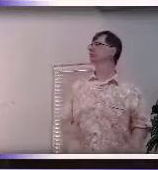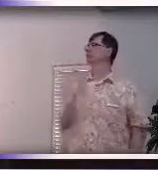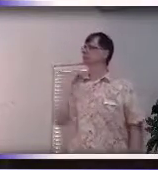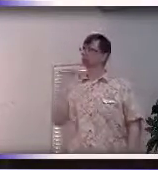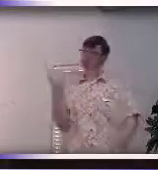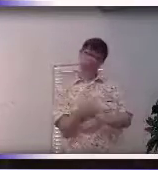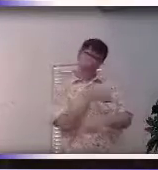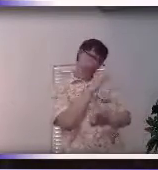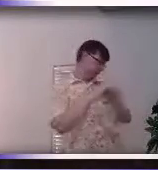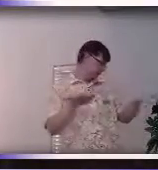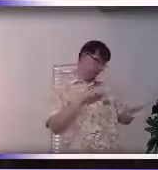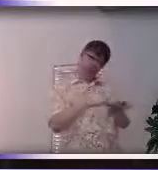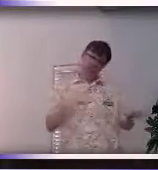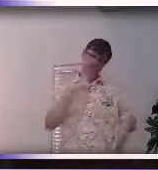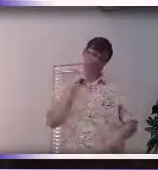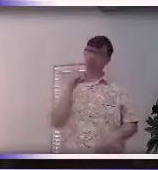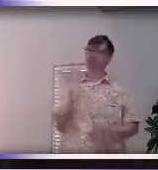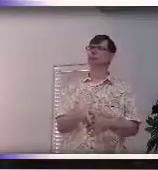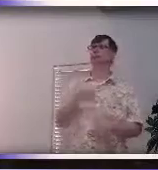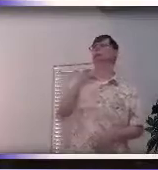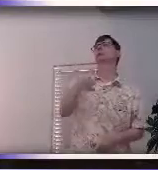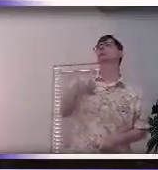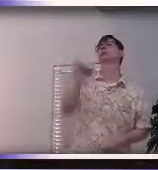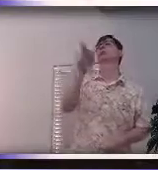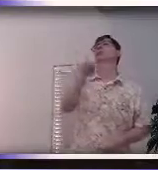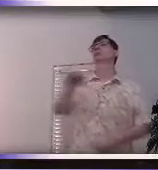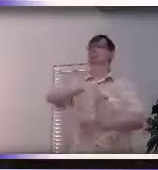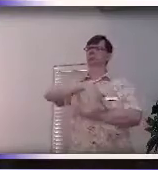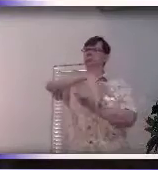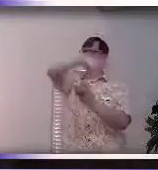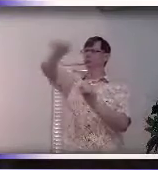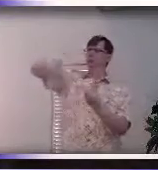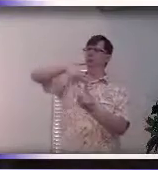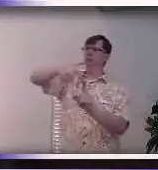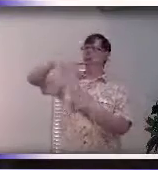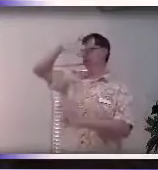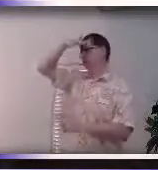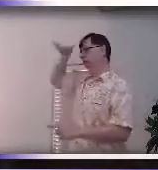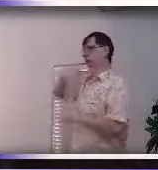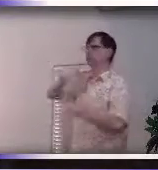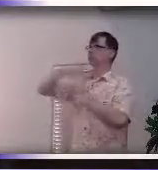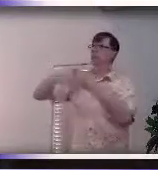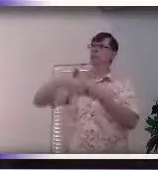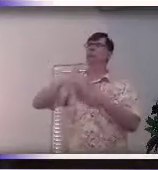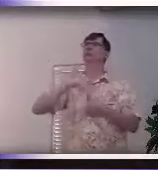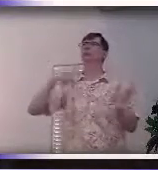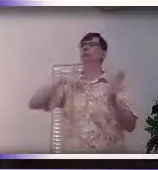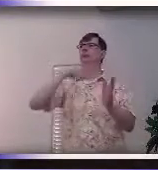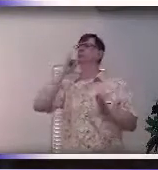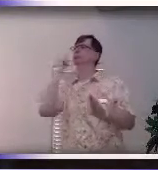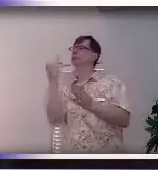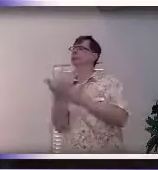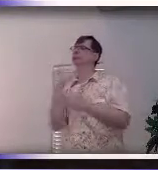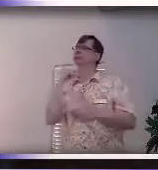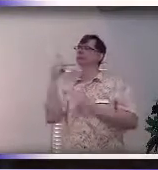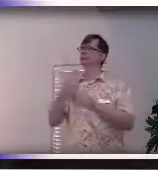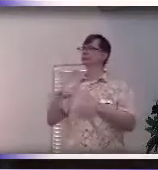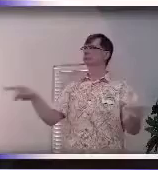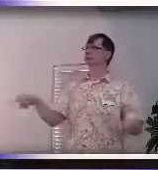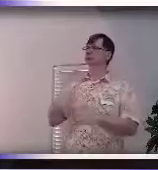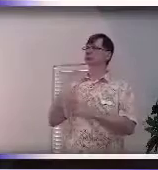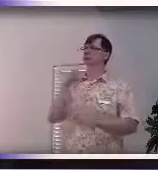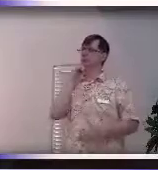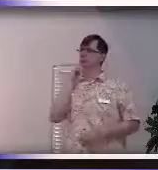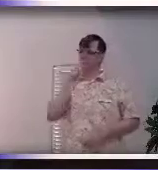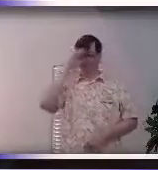It doesn't mean that your world that you look out at has to look like anyone else's. You might want